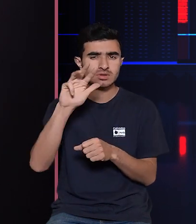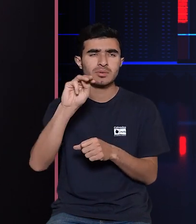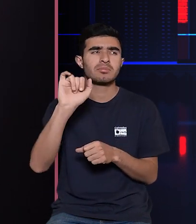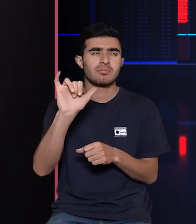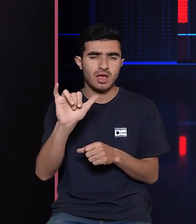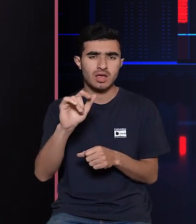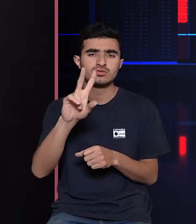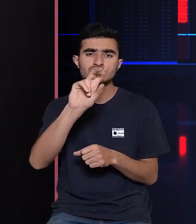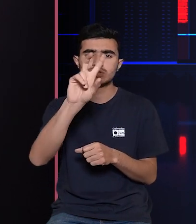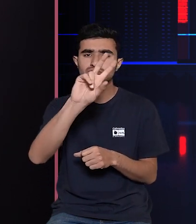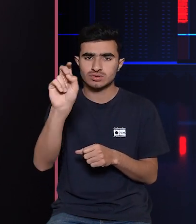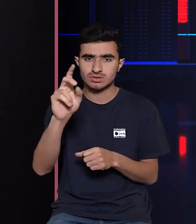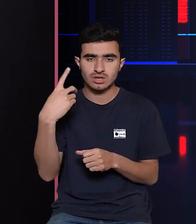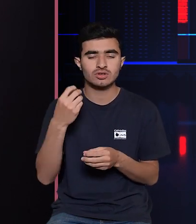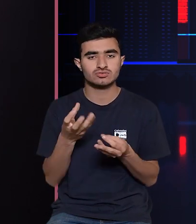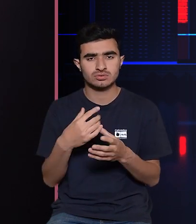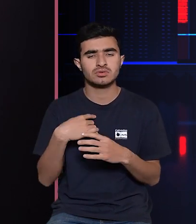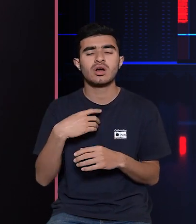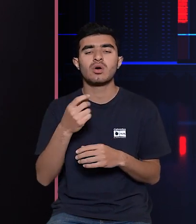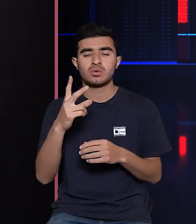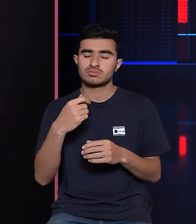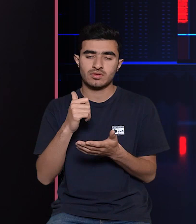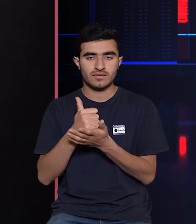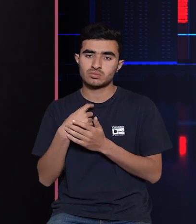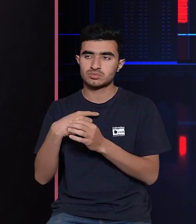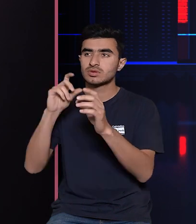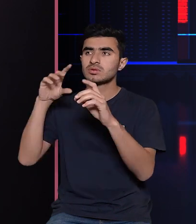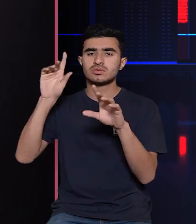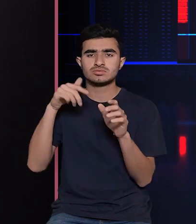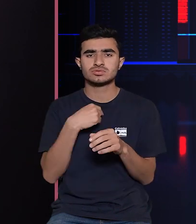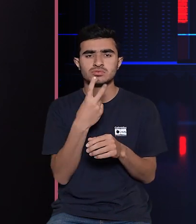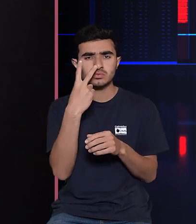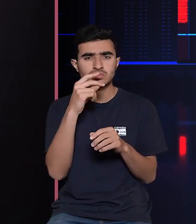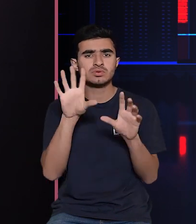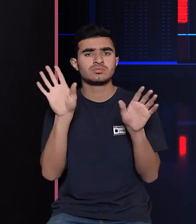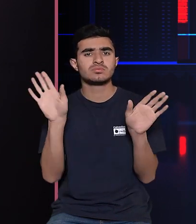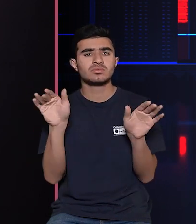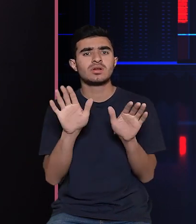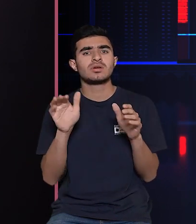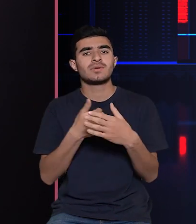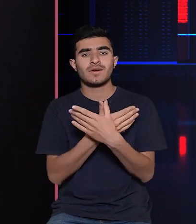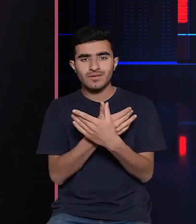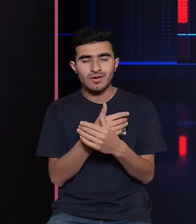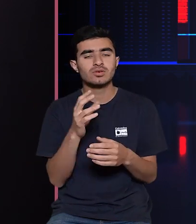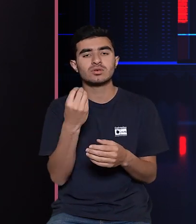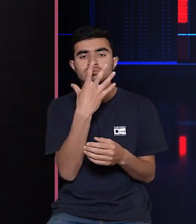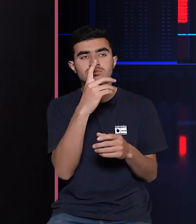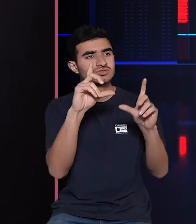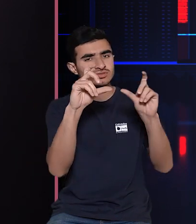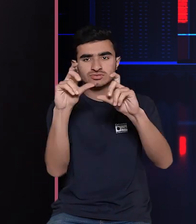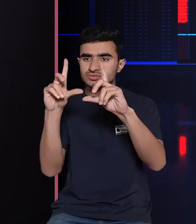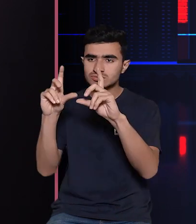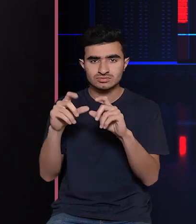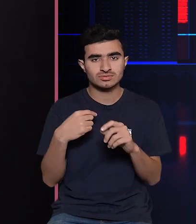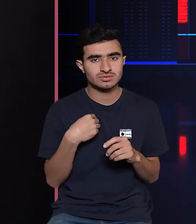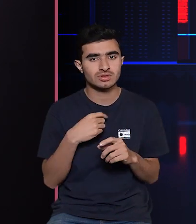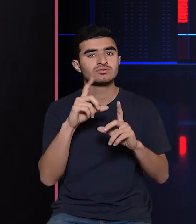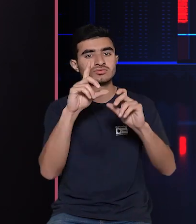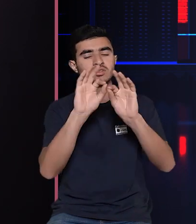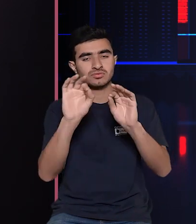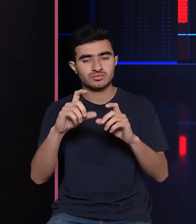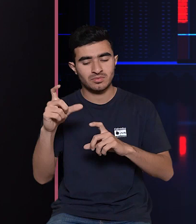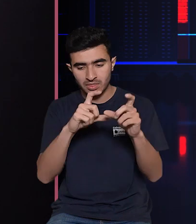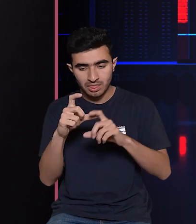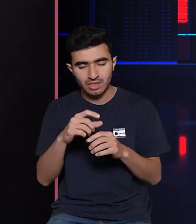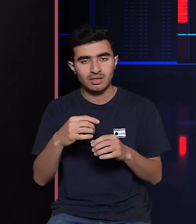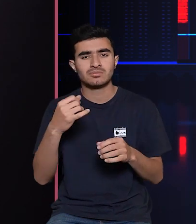pandemic in May of 2020. I started taking photographs of flowers and the sky, and I used to edit it. It